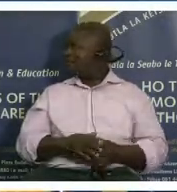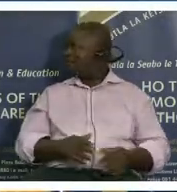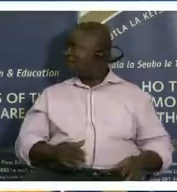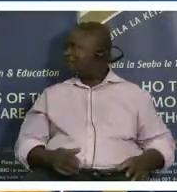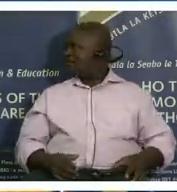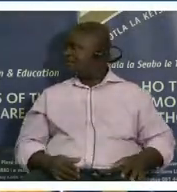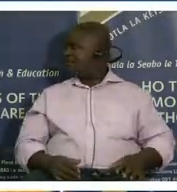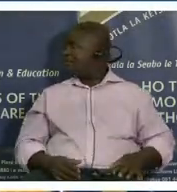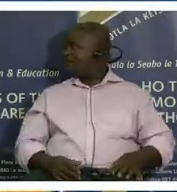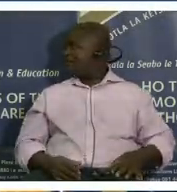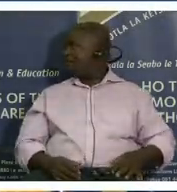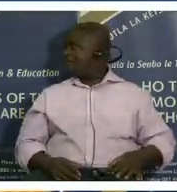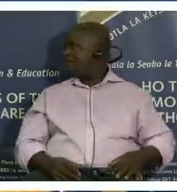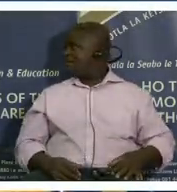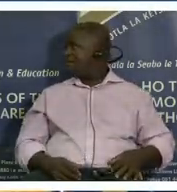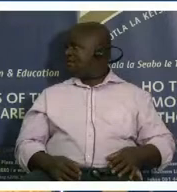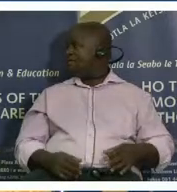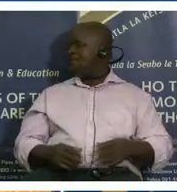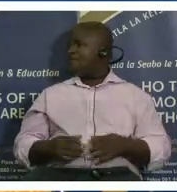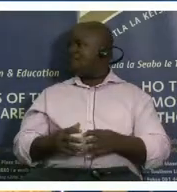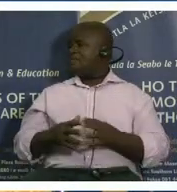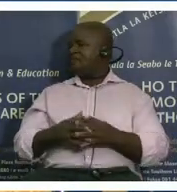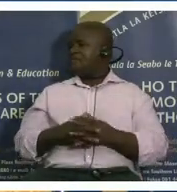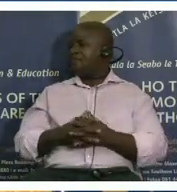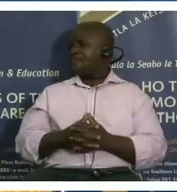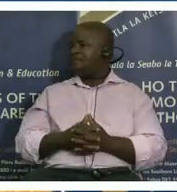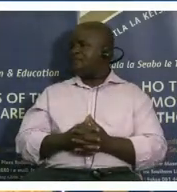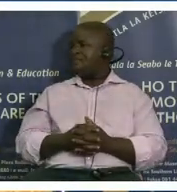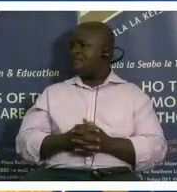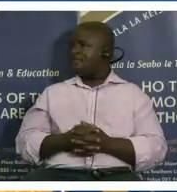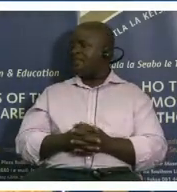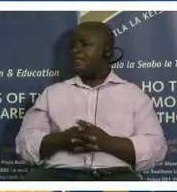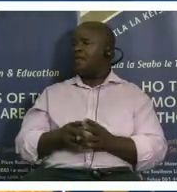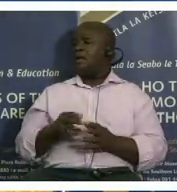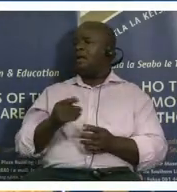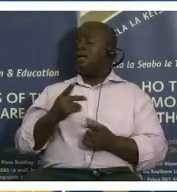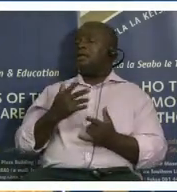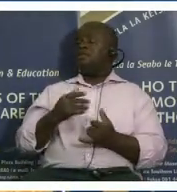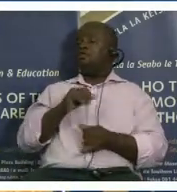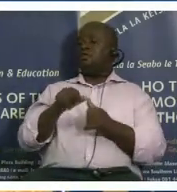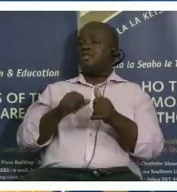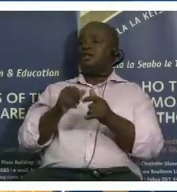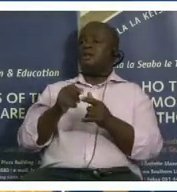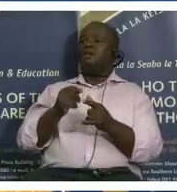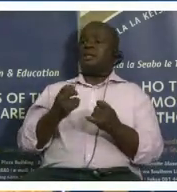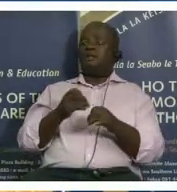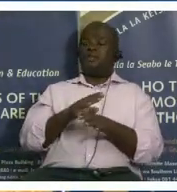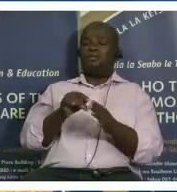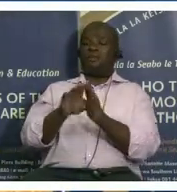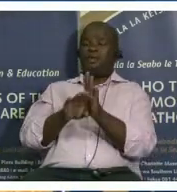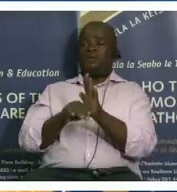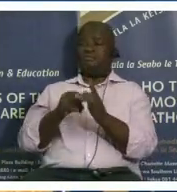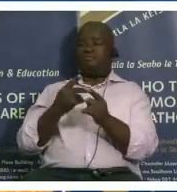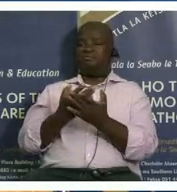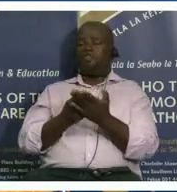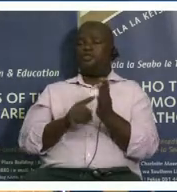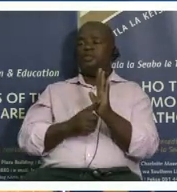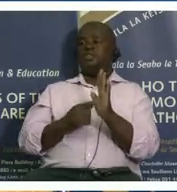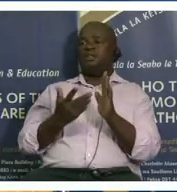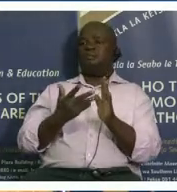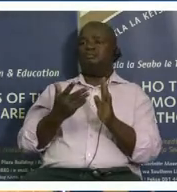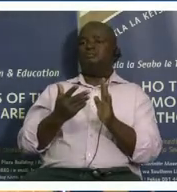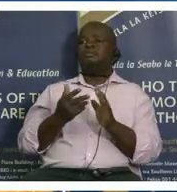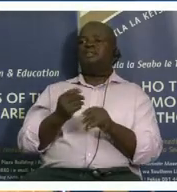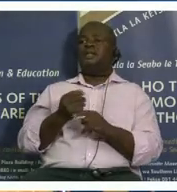ka lebo. Our social protection programs are a reflection of a caring government. Our